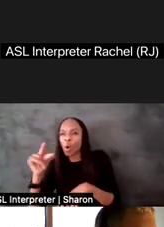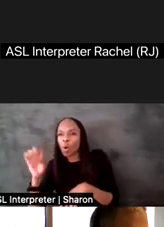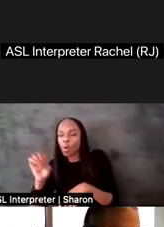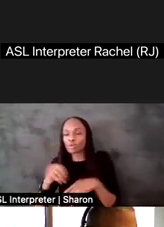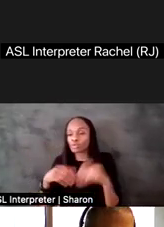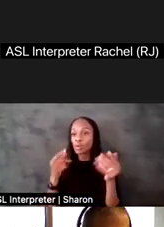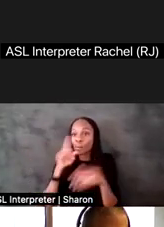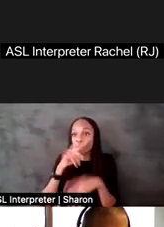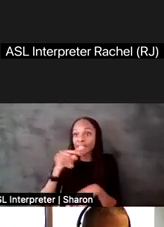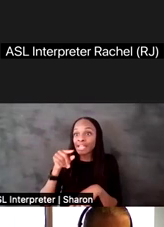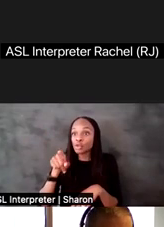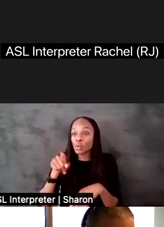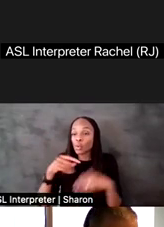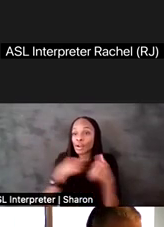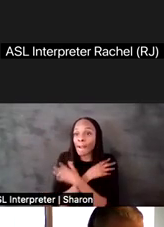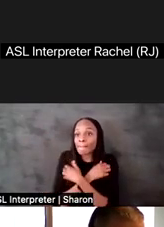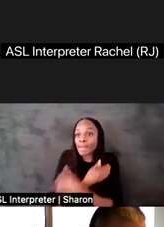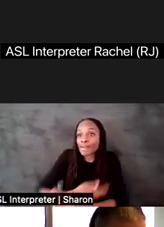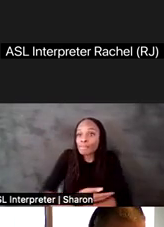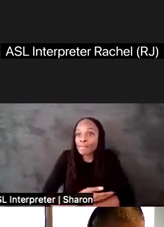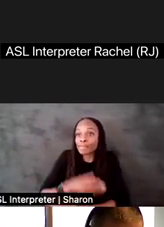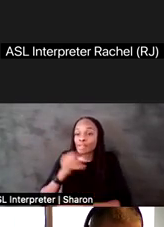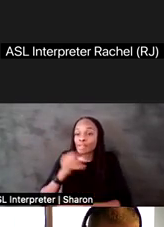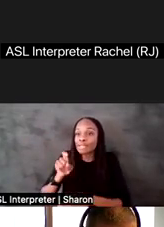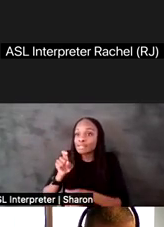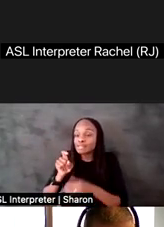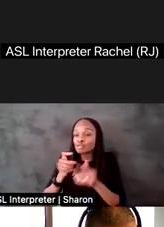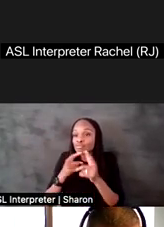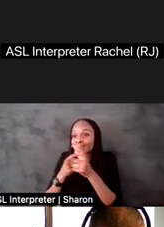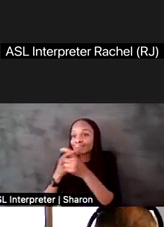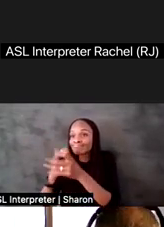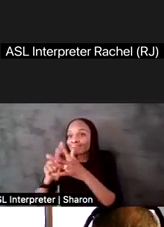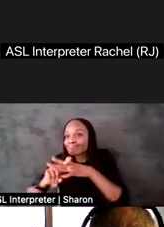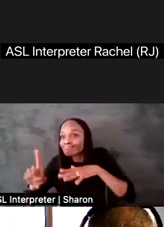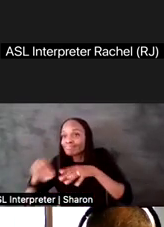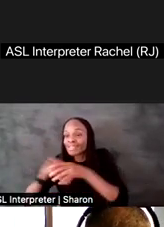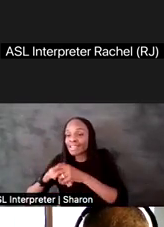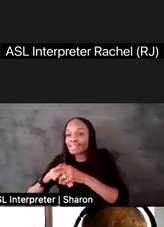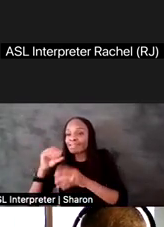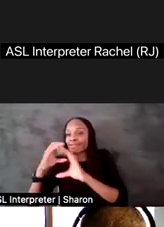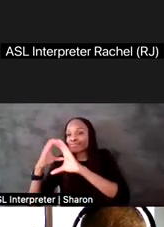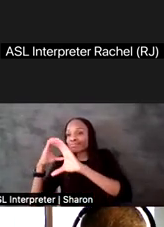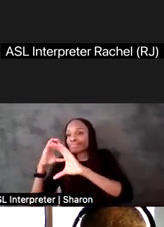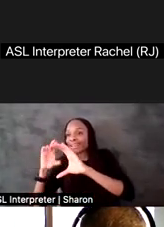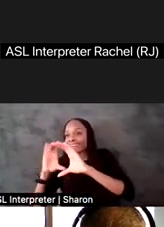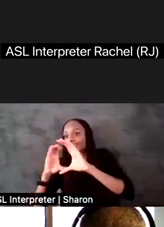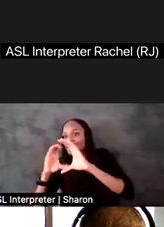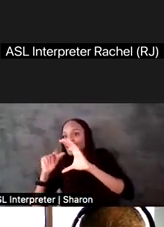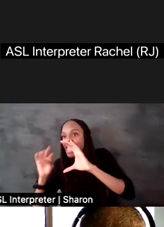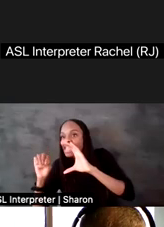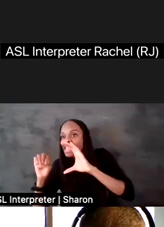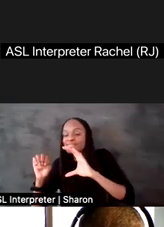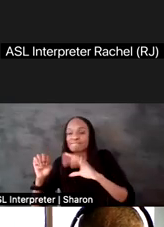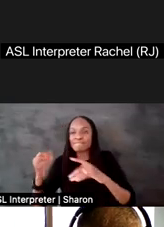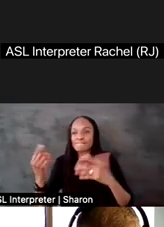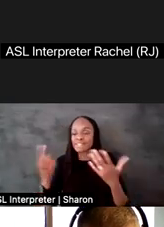into the cave from the, someone's coming to get you, and they're shaking, or something.